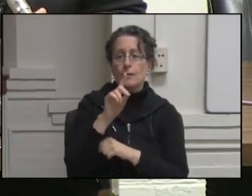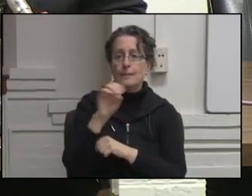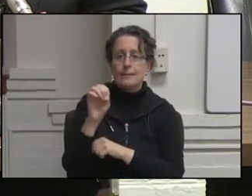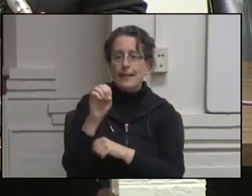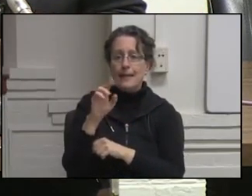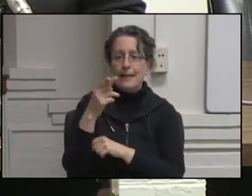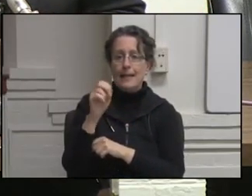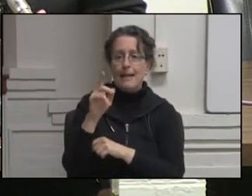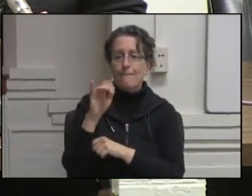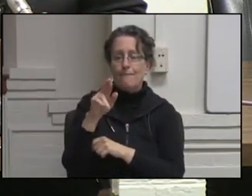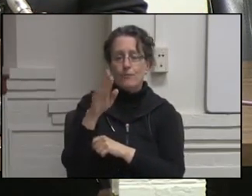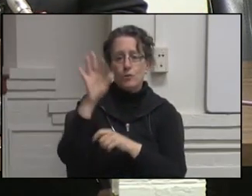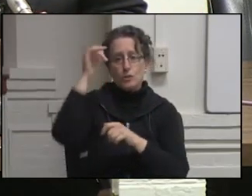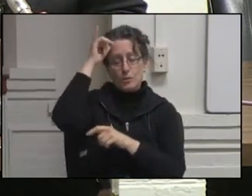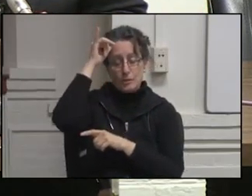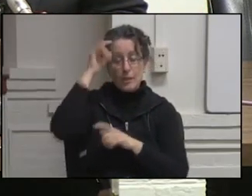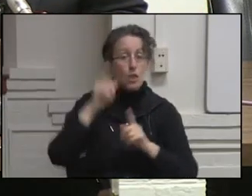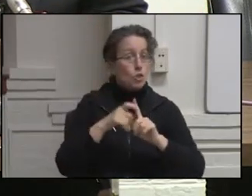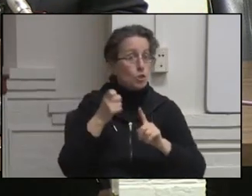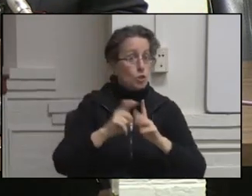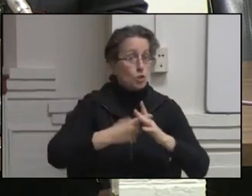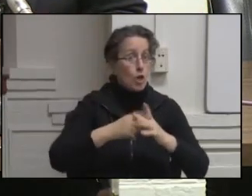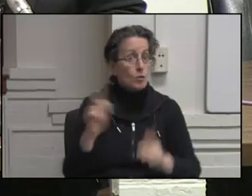going to start at the Robb family farm,